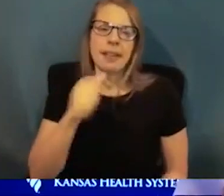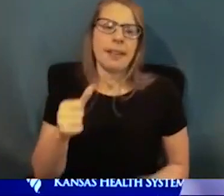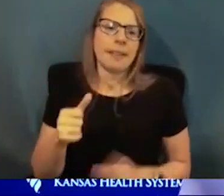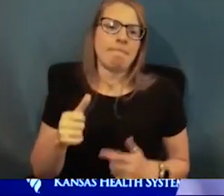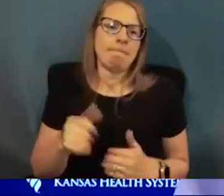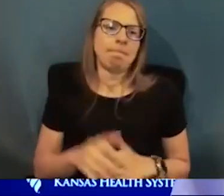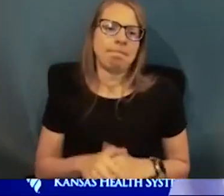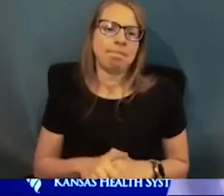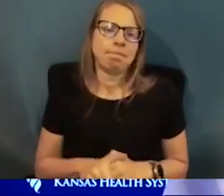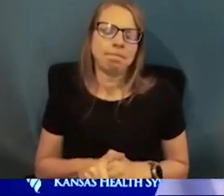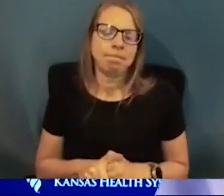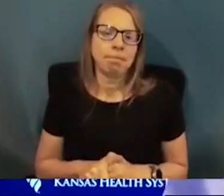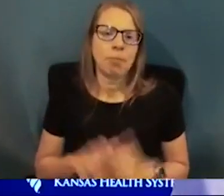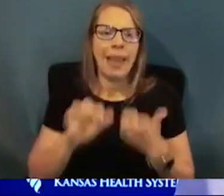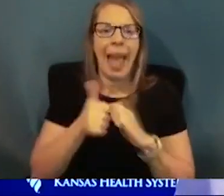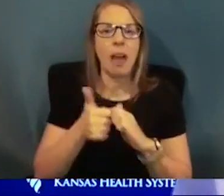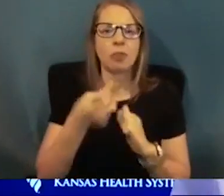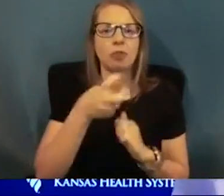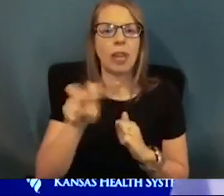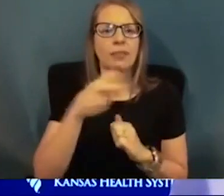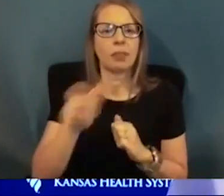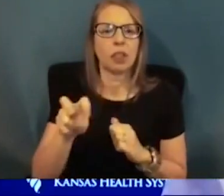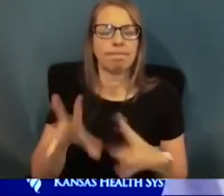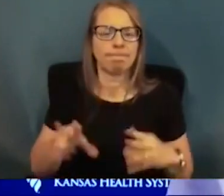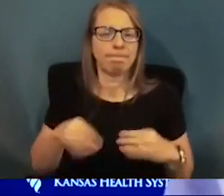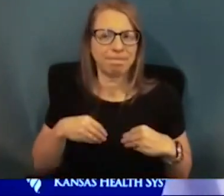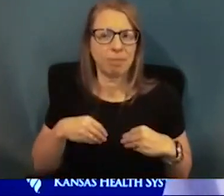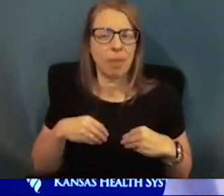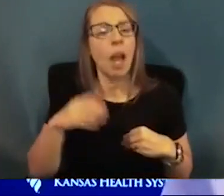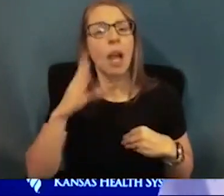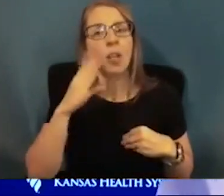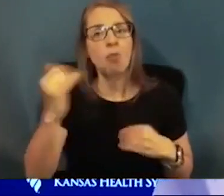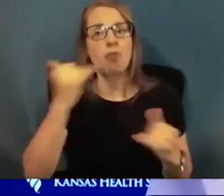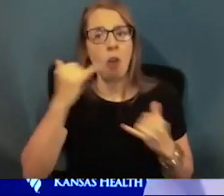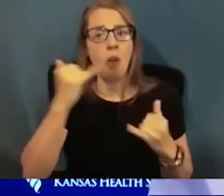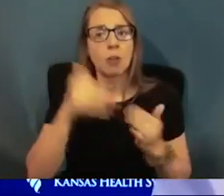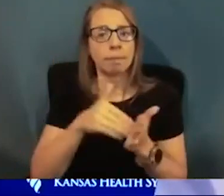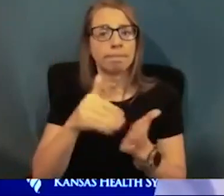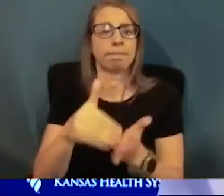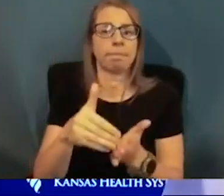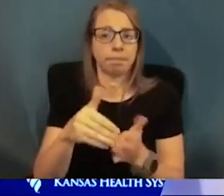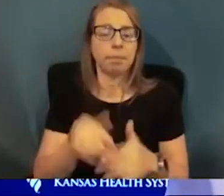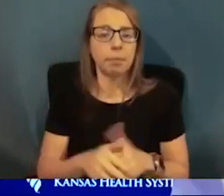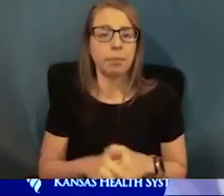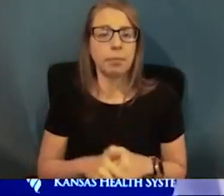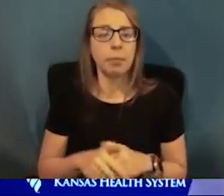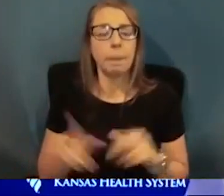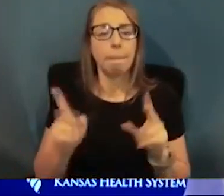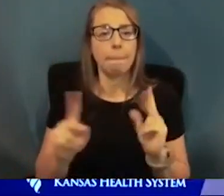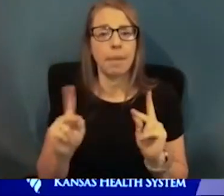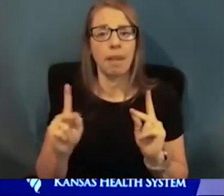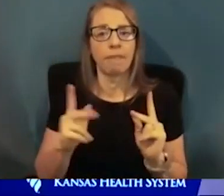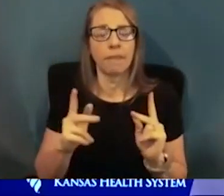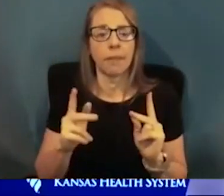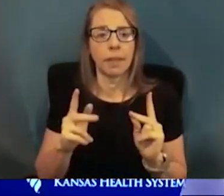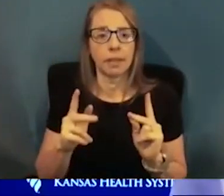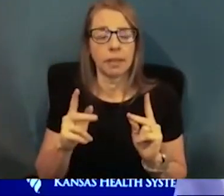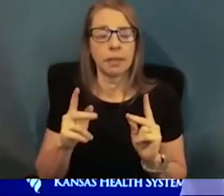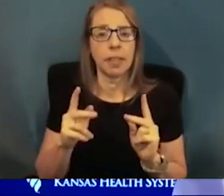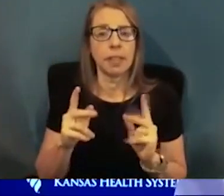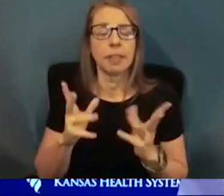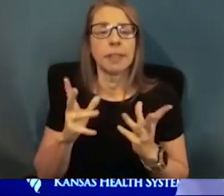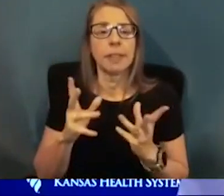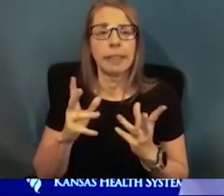how we're getting transfers. I know that we get calls on a regular basis. We do have people who are fielding those calls 24 hours a